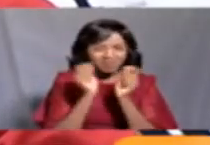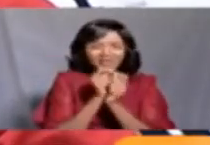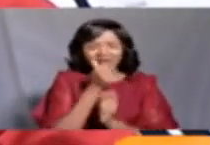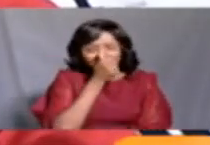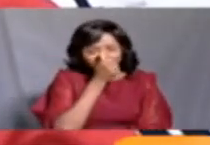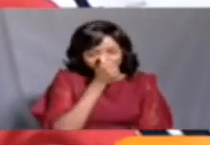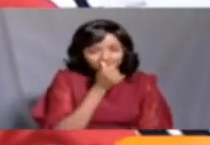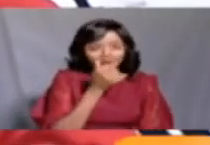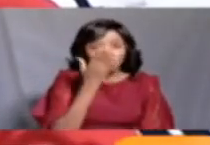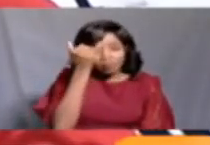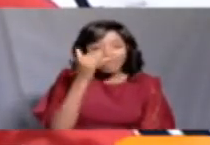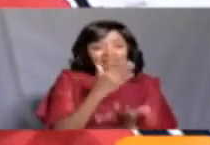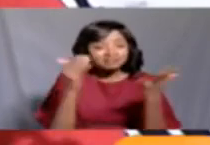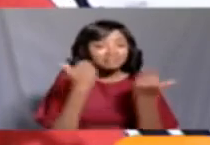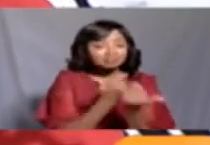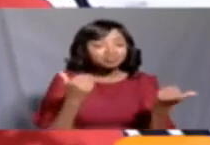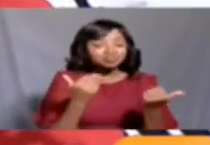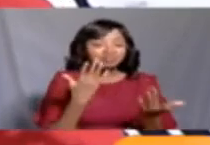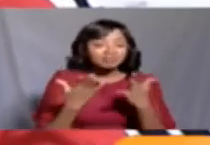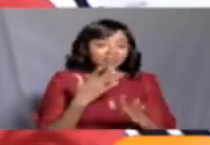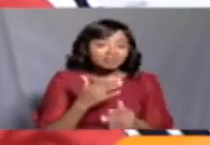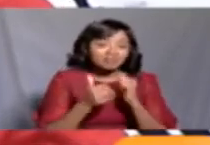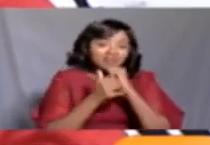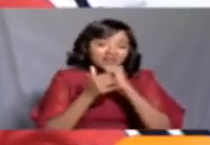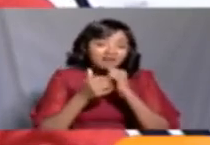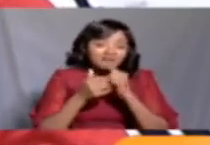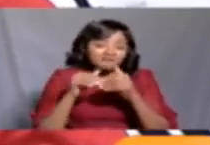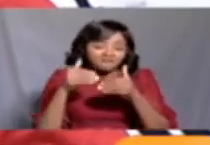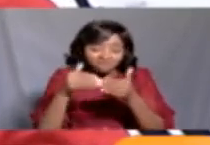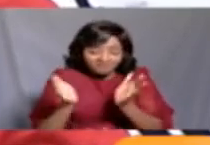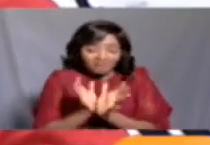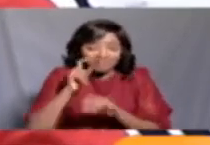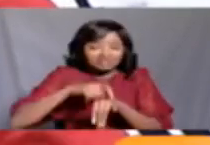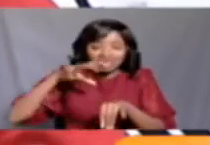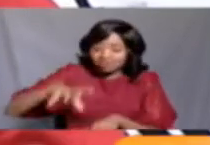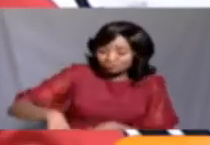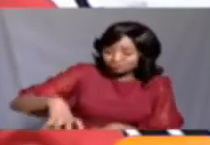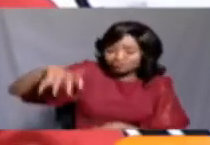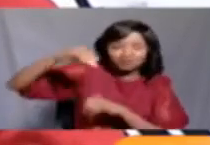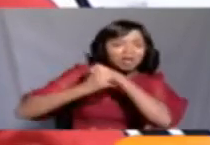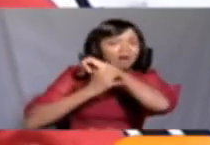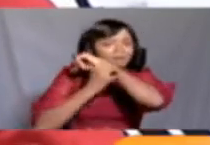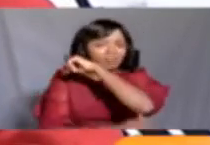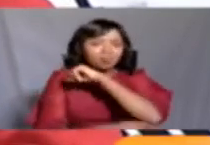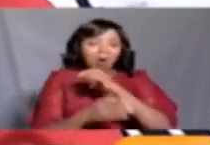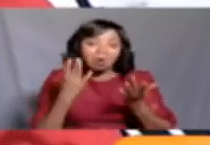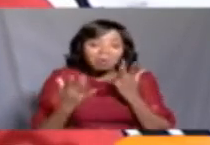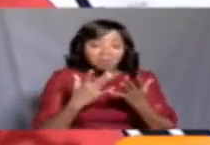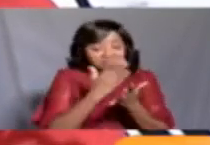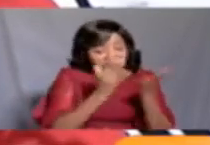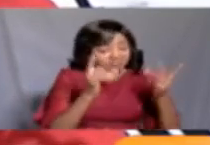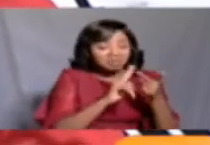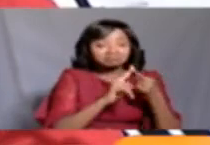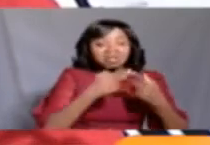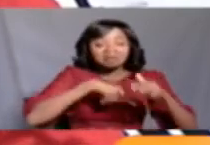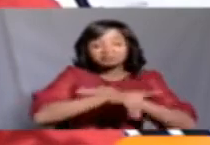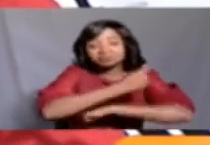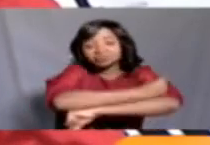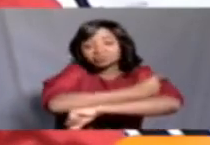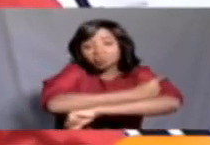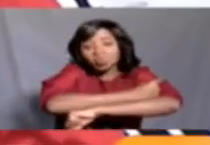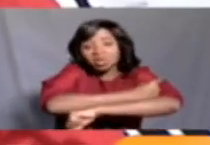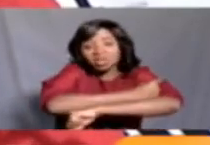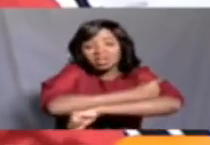background, You see, most of them, like when they're in colleges or they're in school, they face serious mental